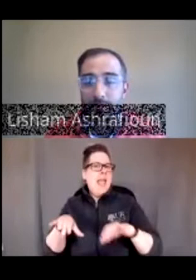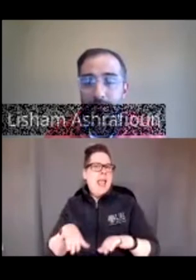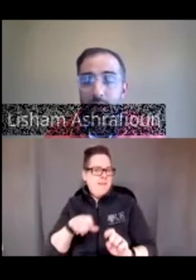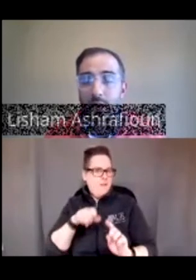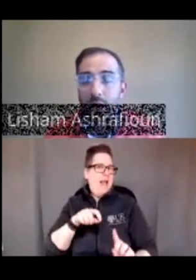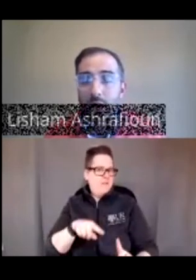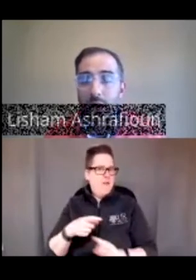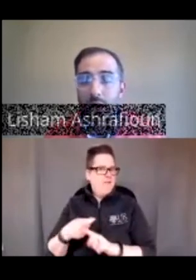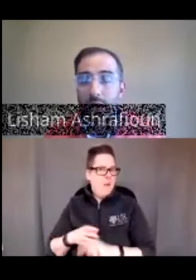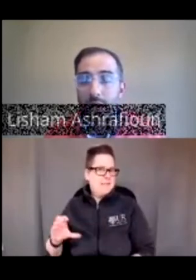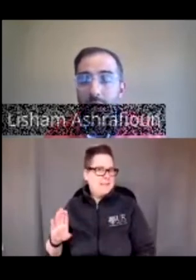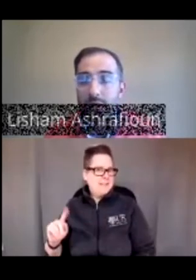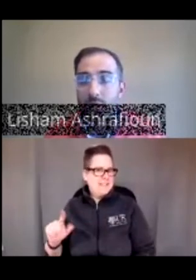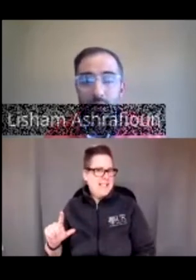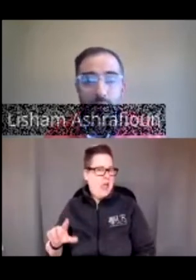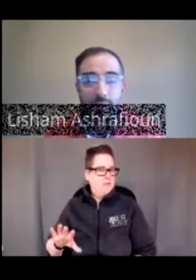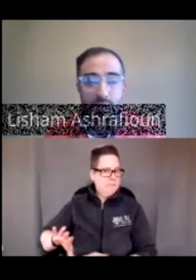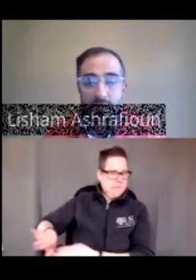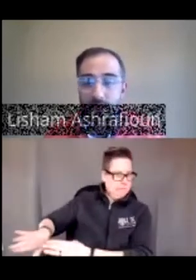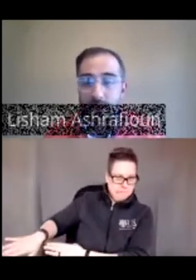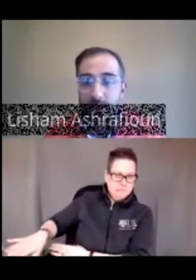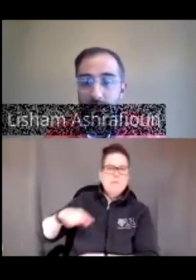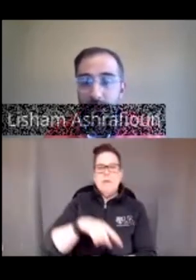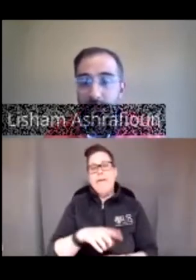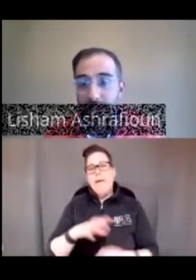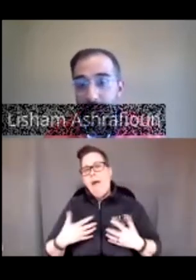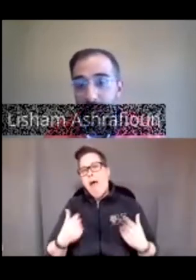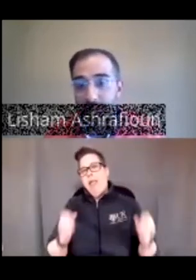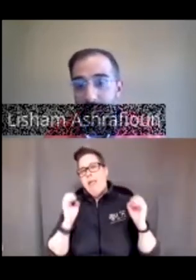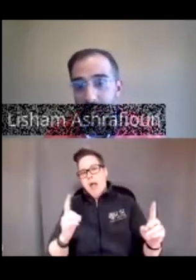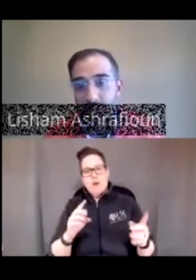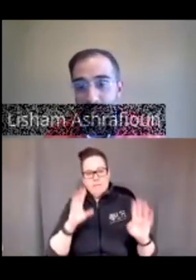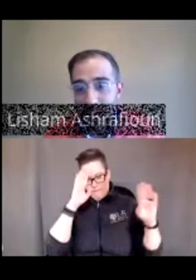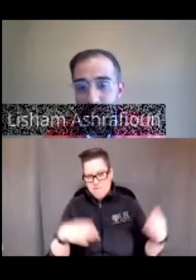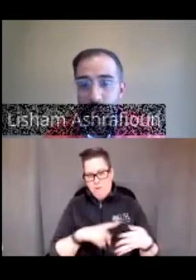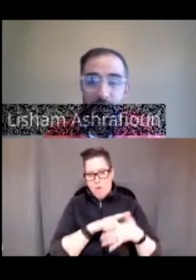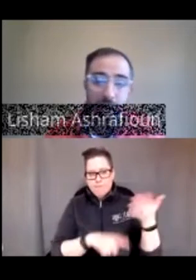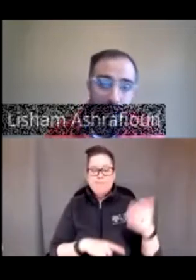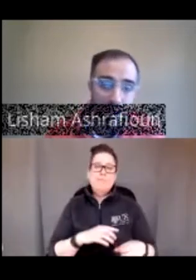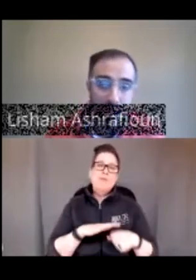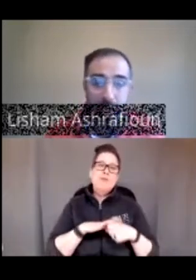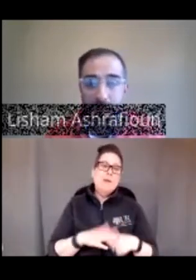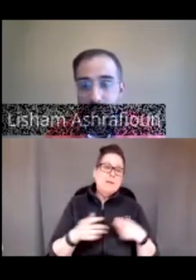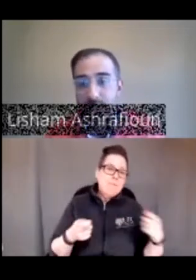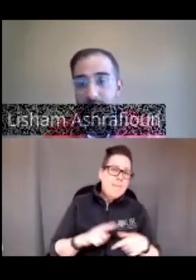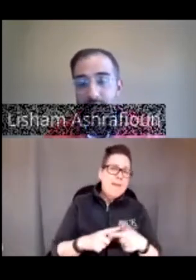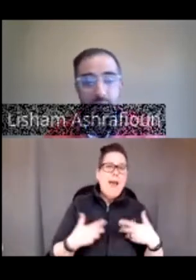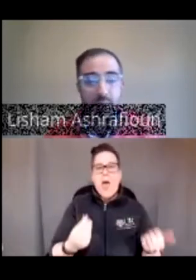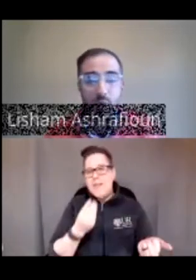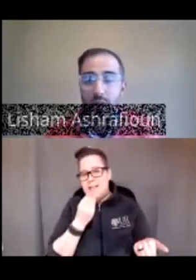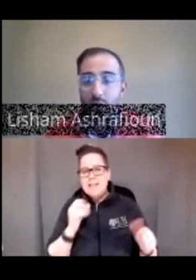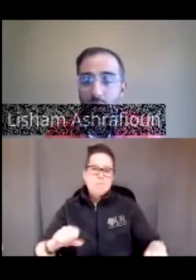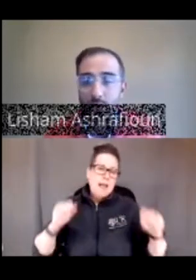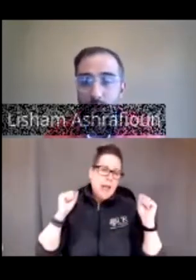CBTL. And so it focuses on these areas like stress management, healthy eating,